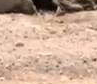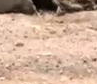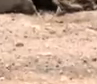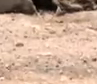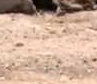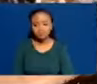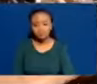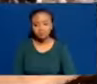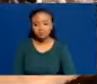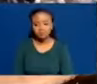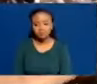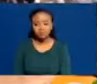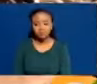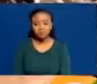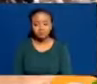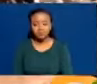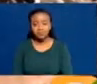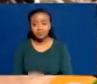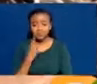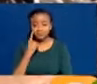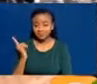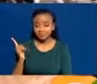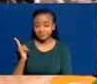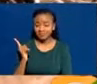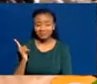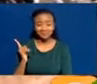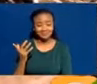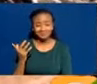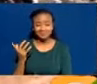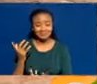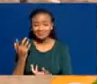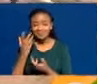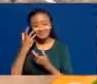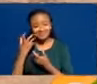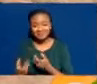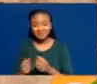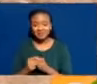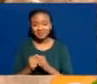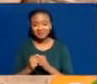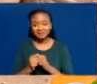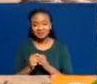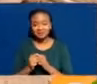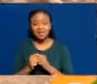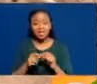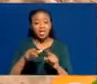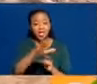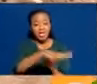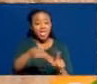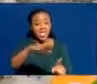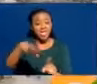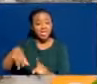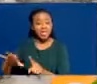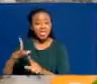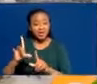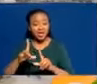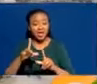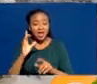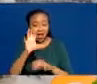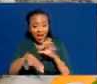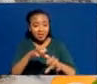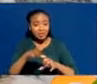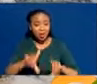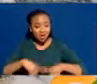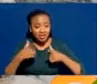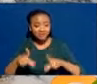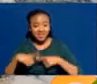The decimation of the wildlife population is at an astonishing scale. Game parks and conservancies around the country have recorded